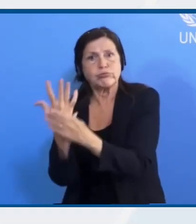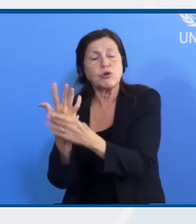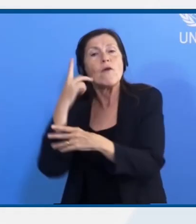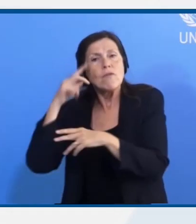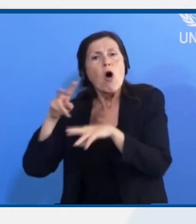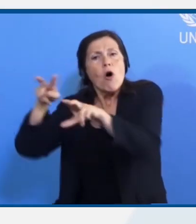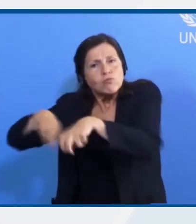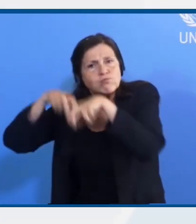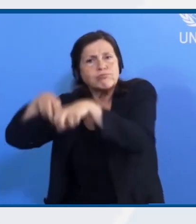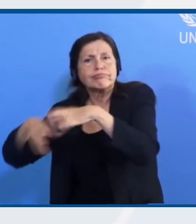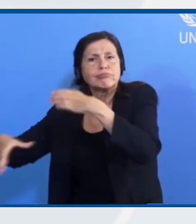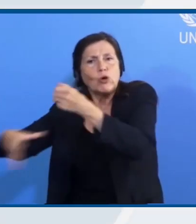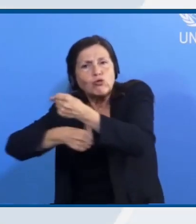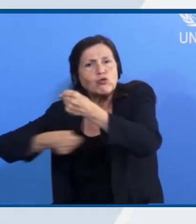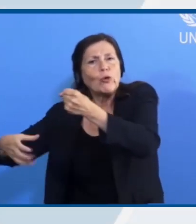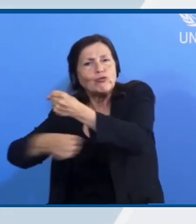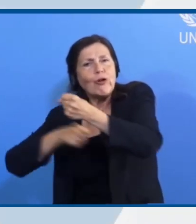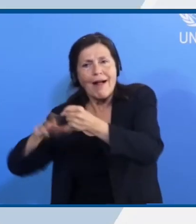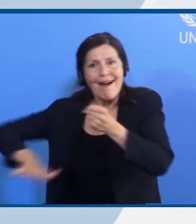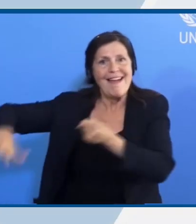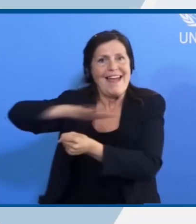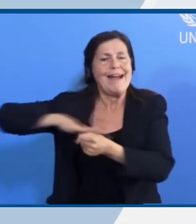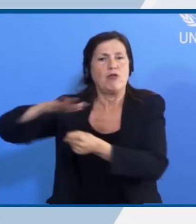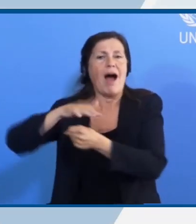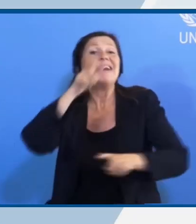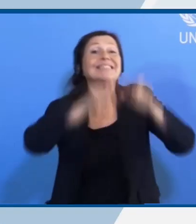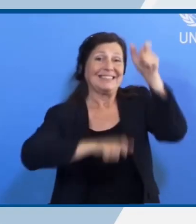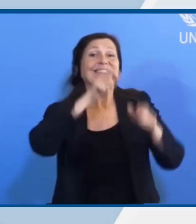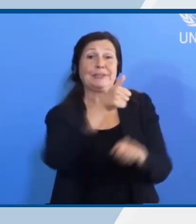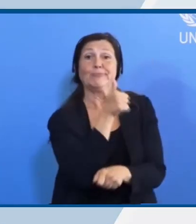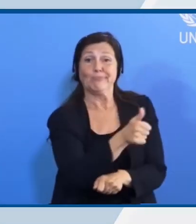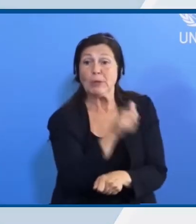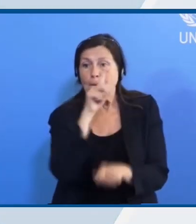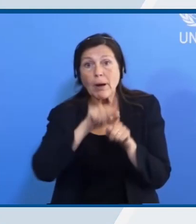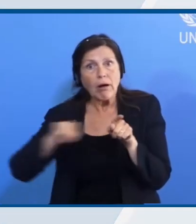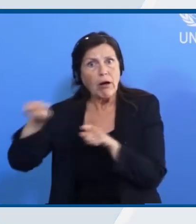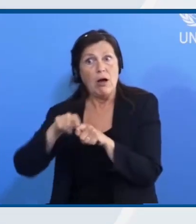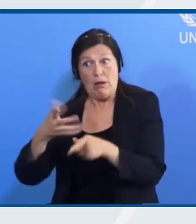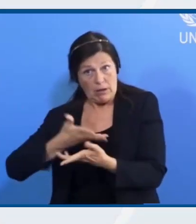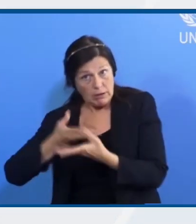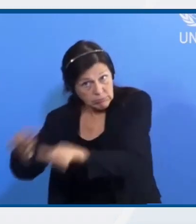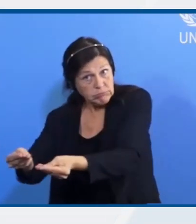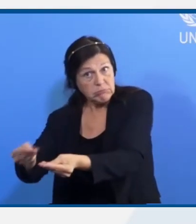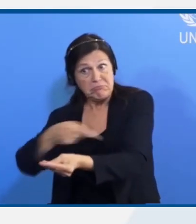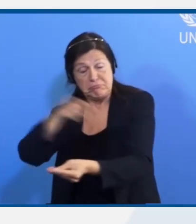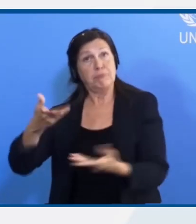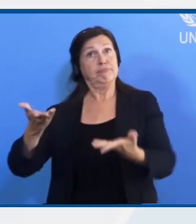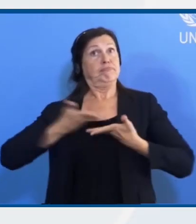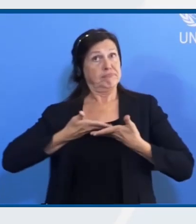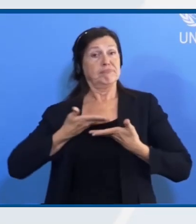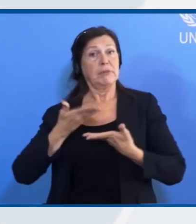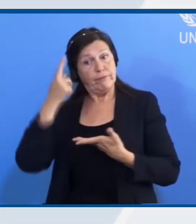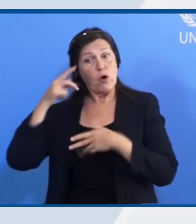Hub oriented as well to rural work? Is there any funding involved? Have you got any previous experience of resilient targeted towards the rural areas of your